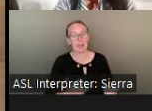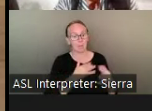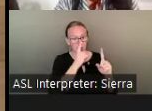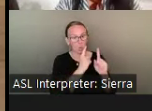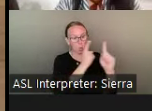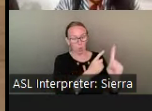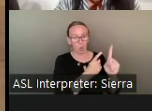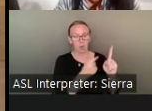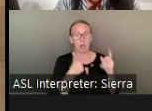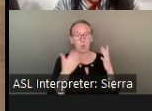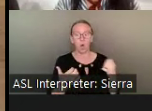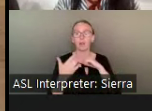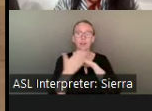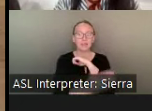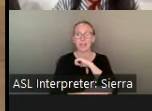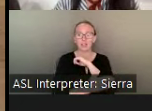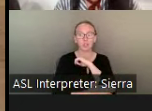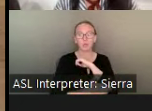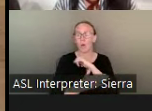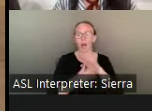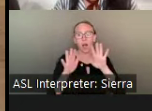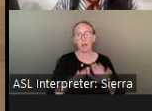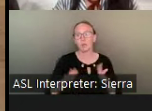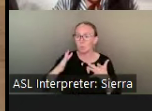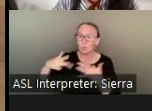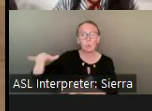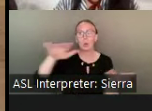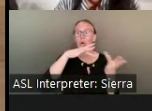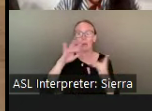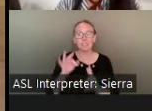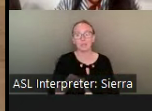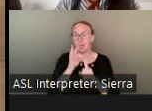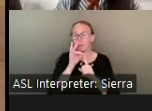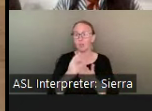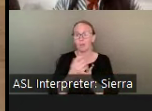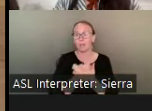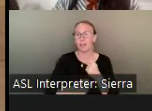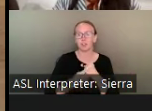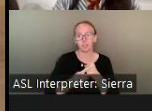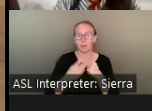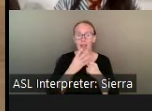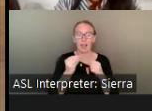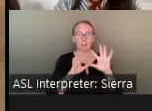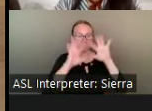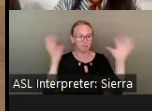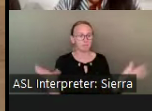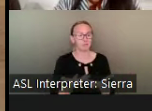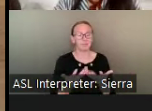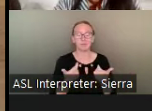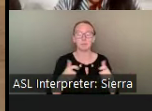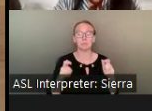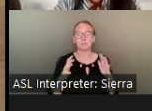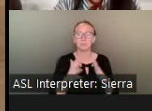like a nationwide tour of all the special collections and kind of gather a larger entity around Americana